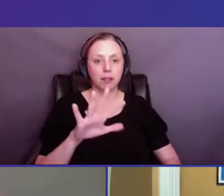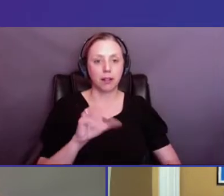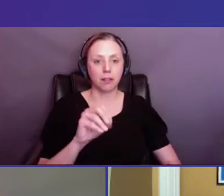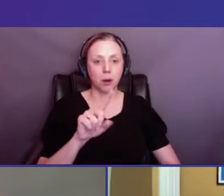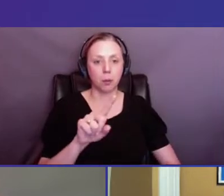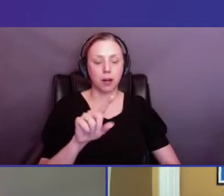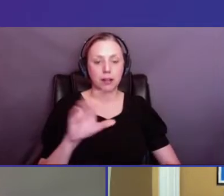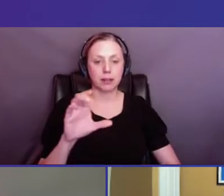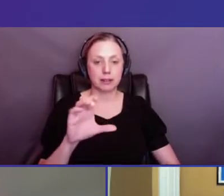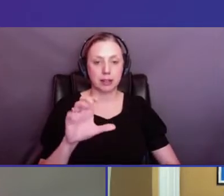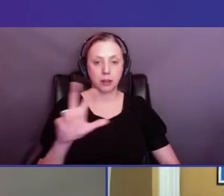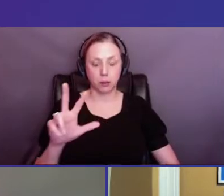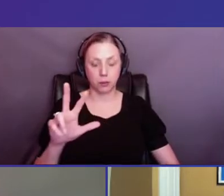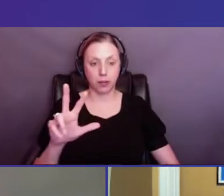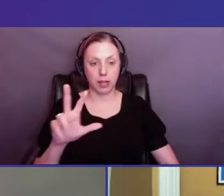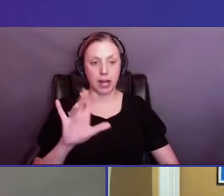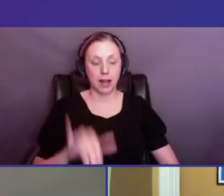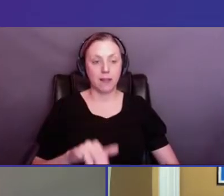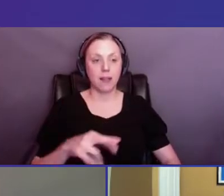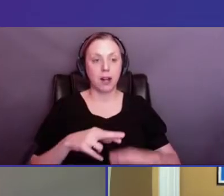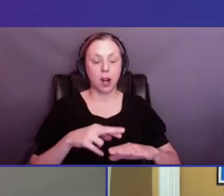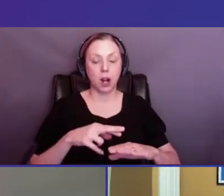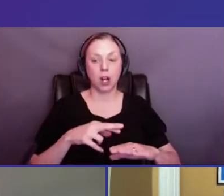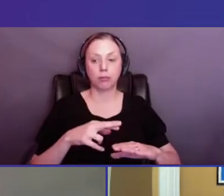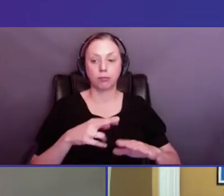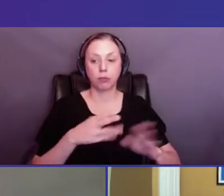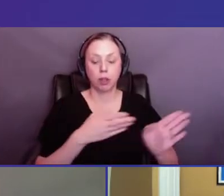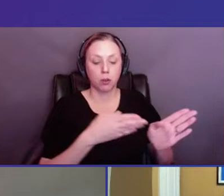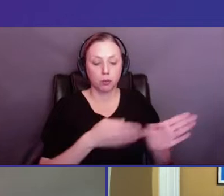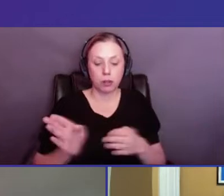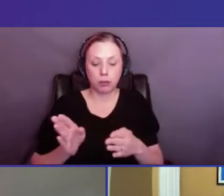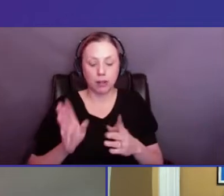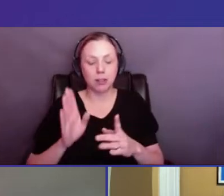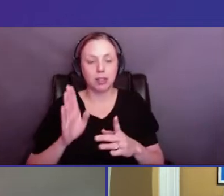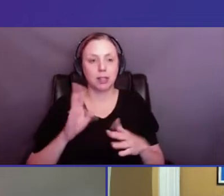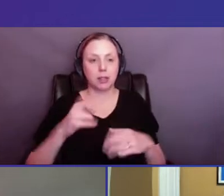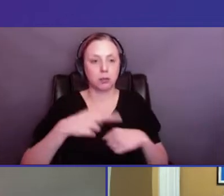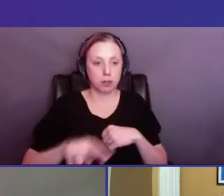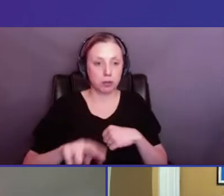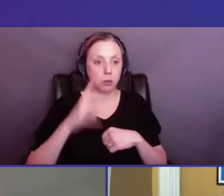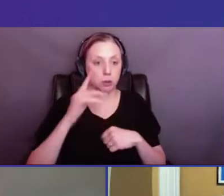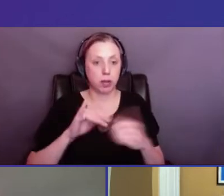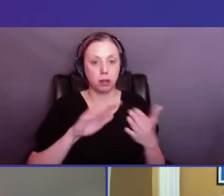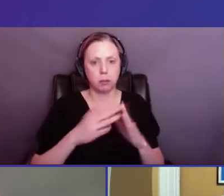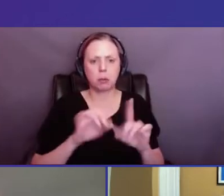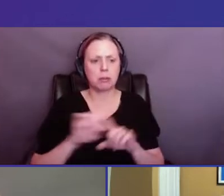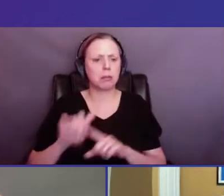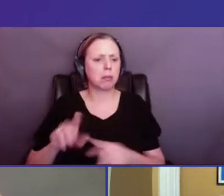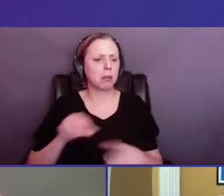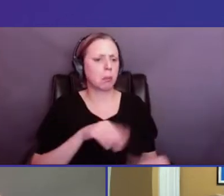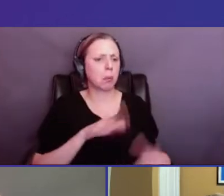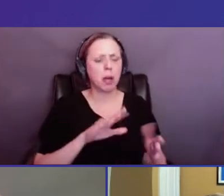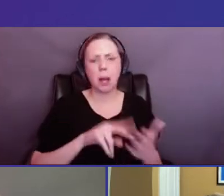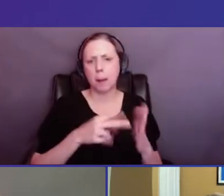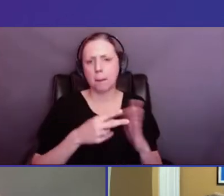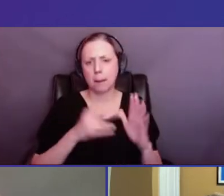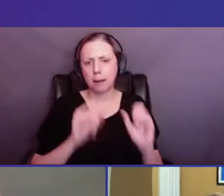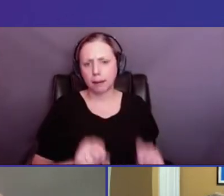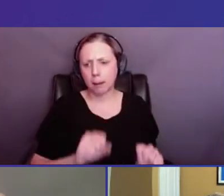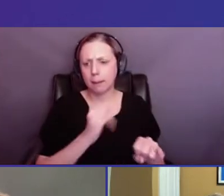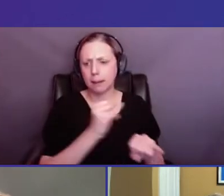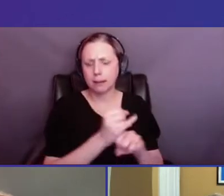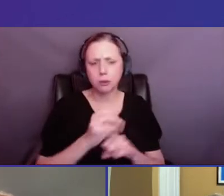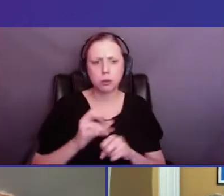501c3s that are redirecting resources to the community in different ways, whether it's institutions or